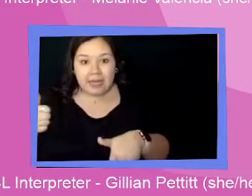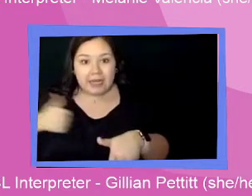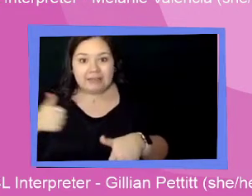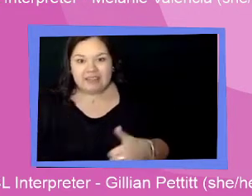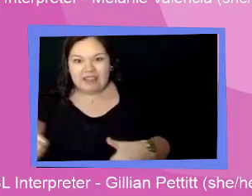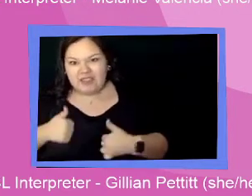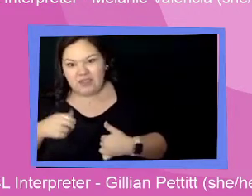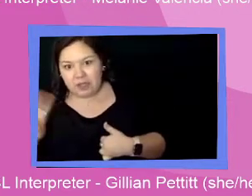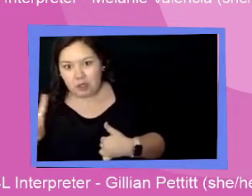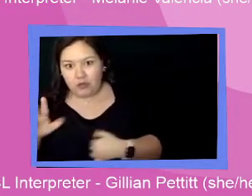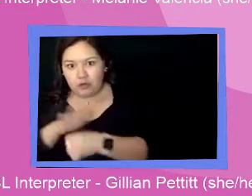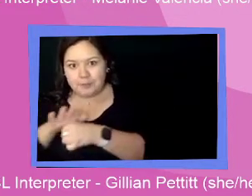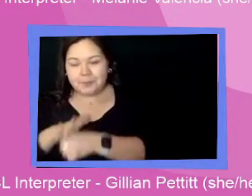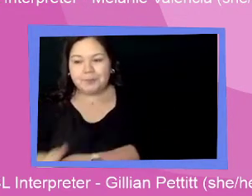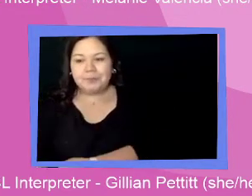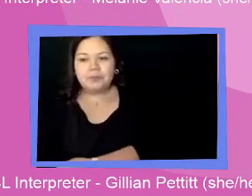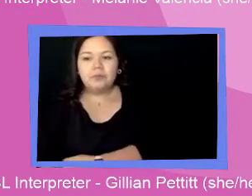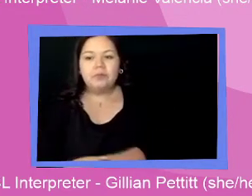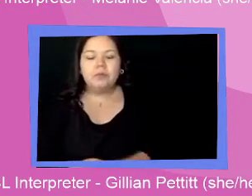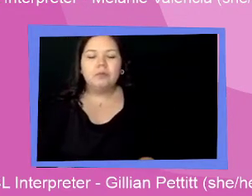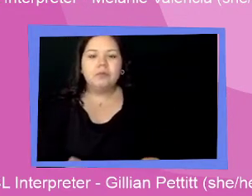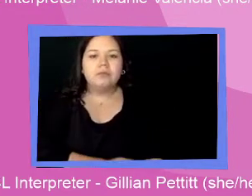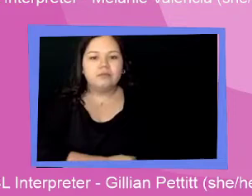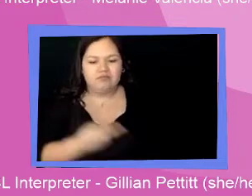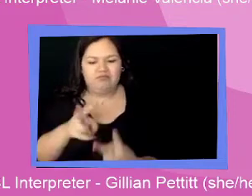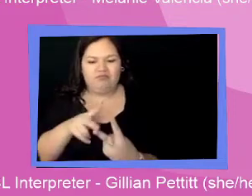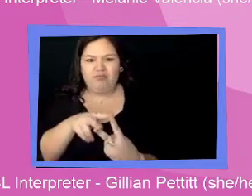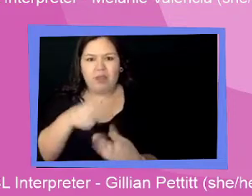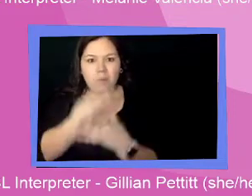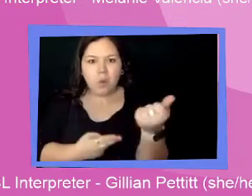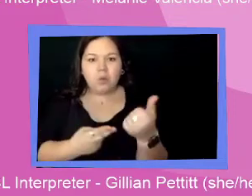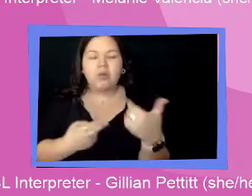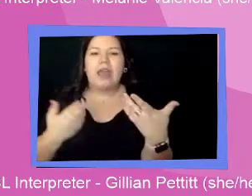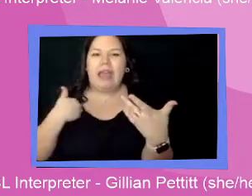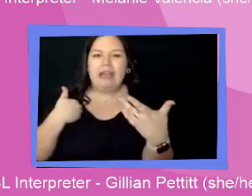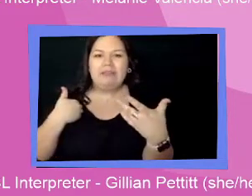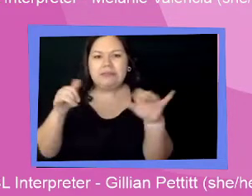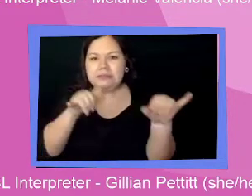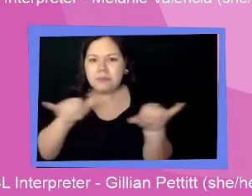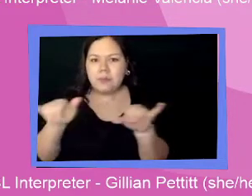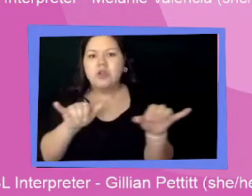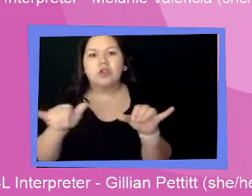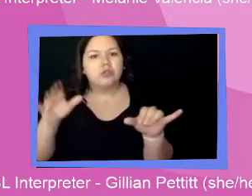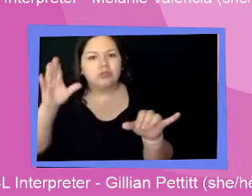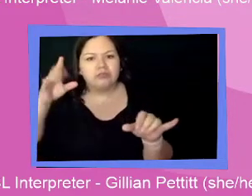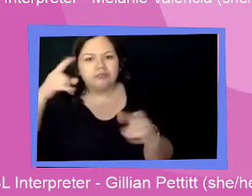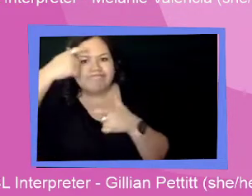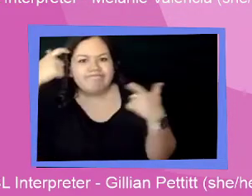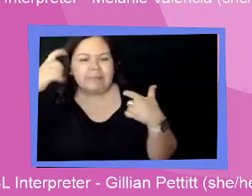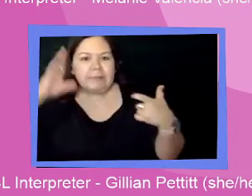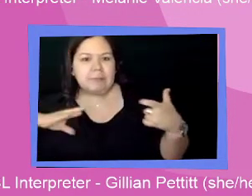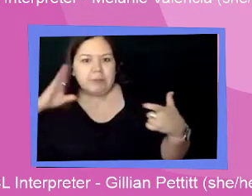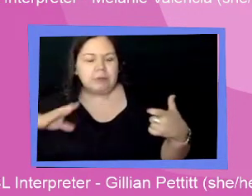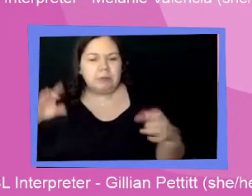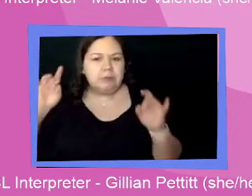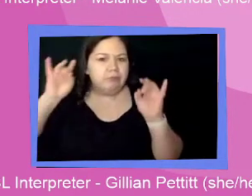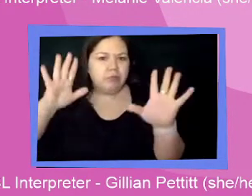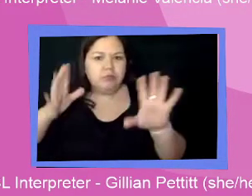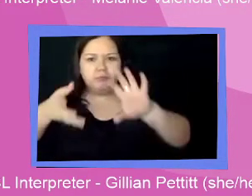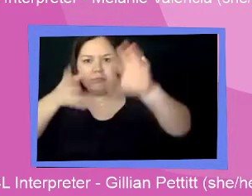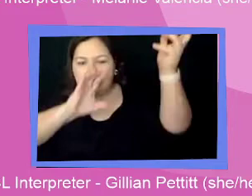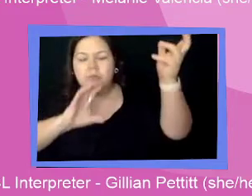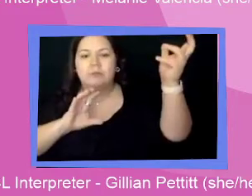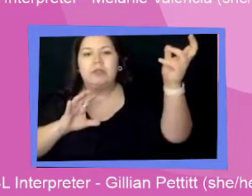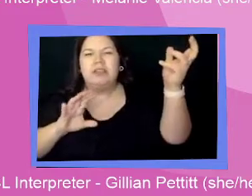Vancouver. And they share a common trauma in their past, and each of them is